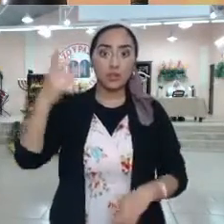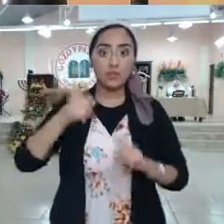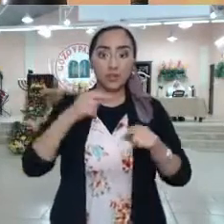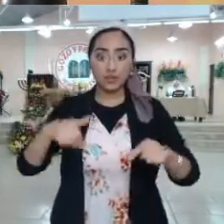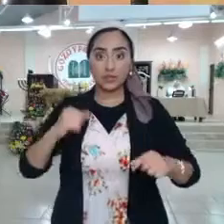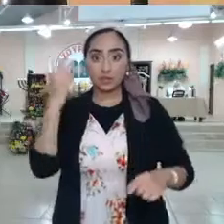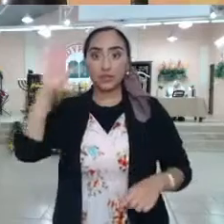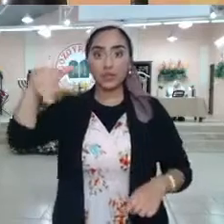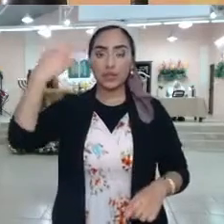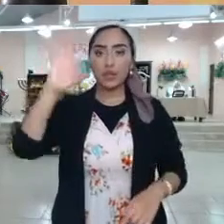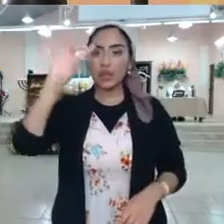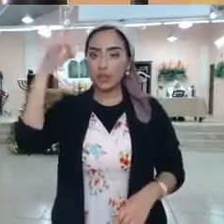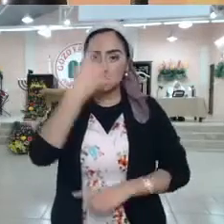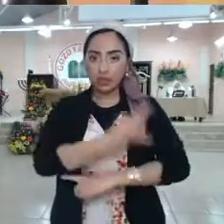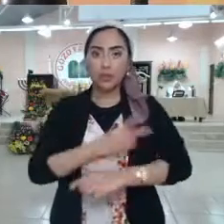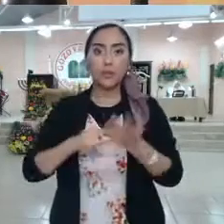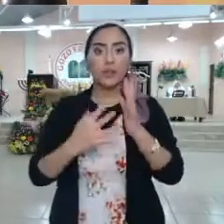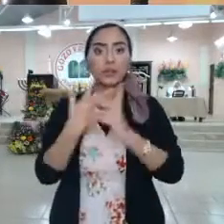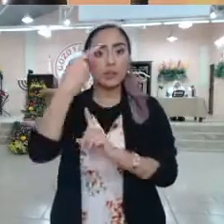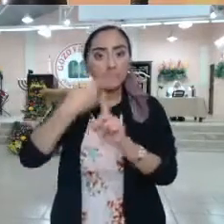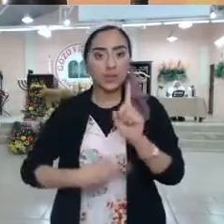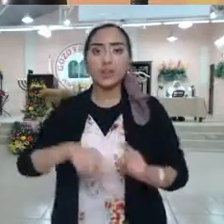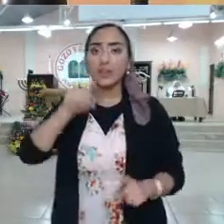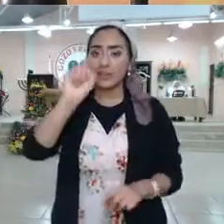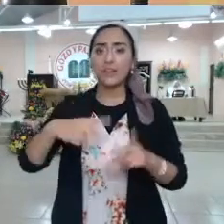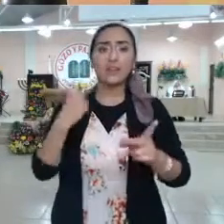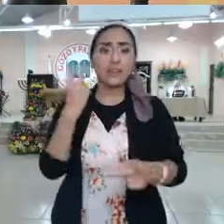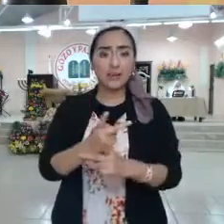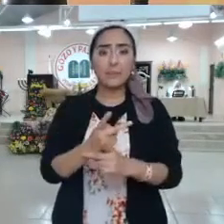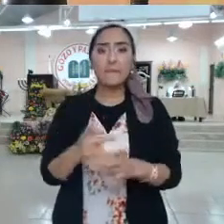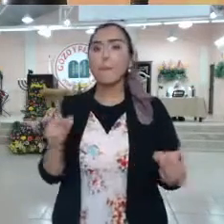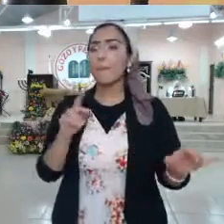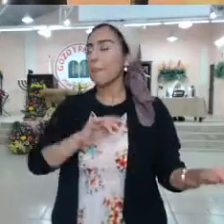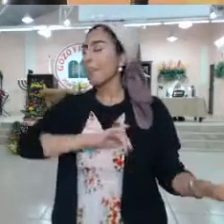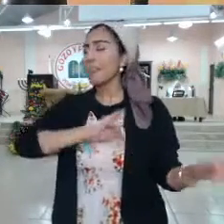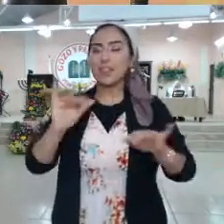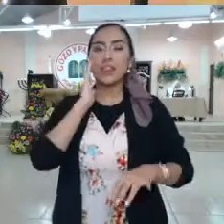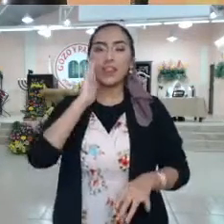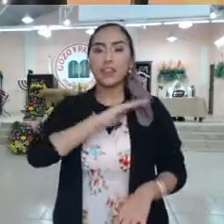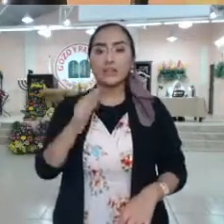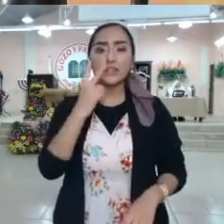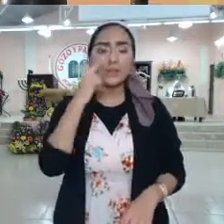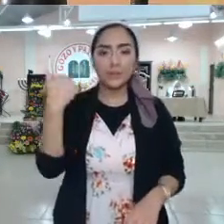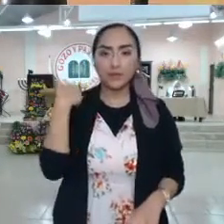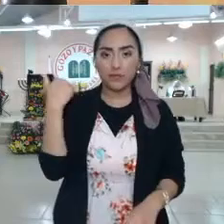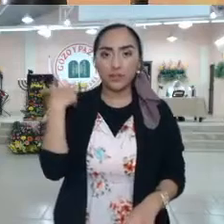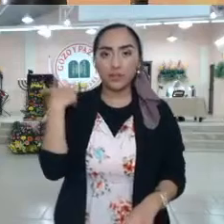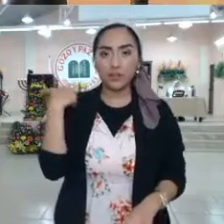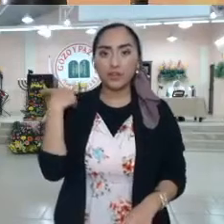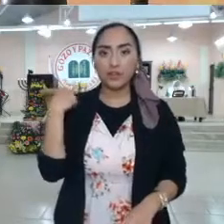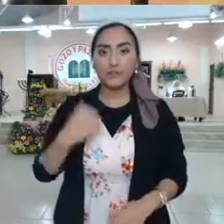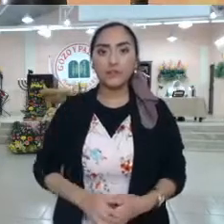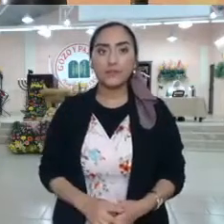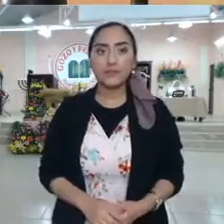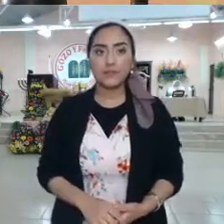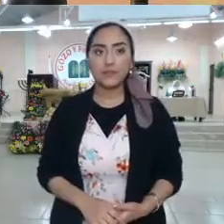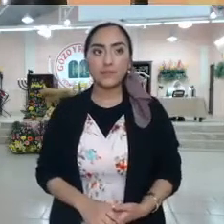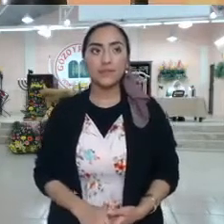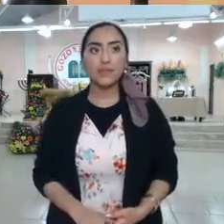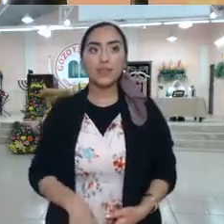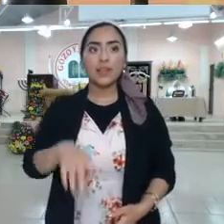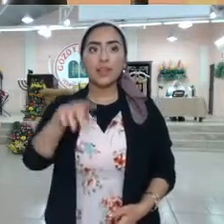come. The next one is the next week, the Shabbat next week, Rosh Chodesh. It has to be kept just as any other Rosh Chodesh.